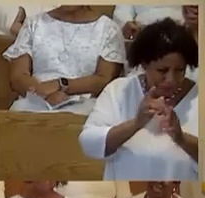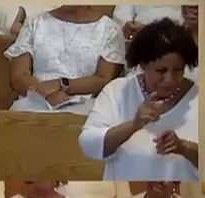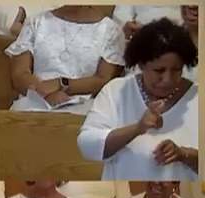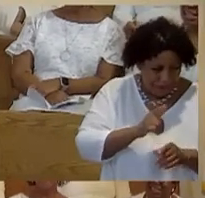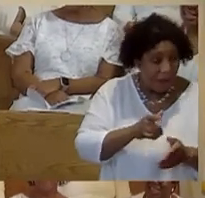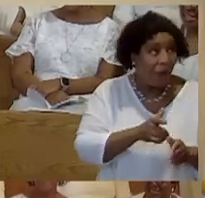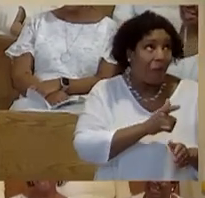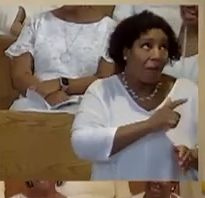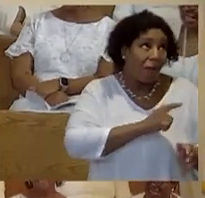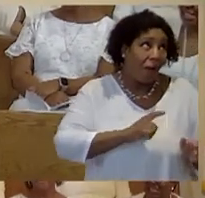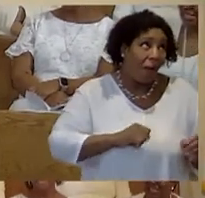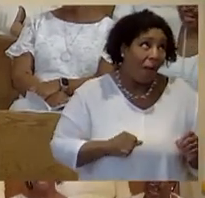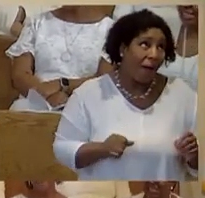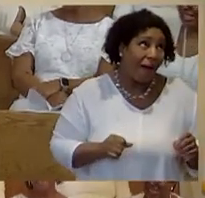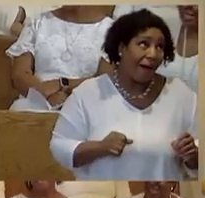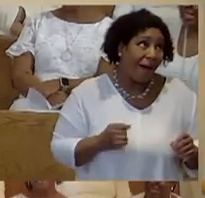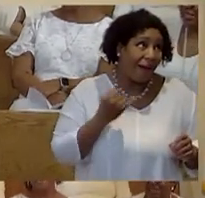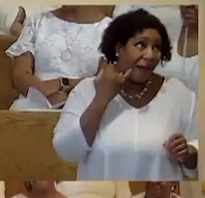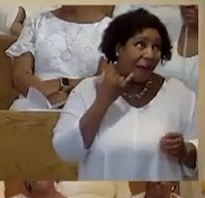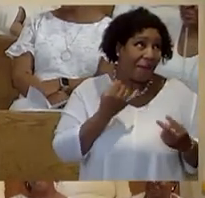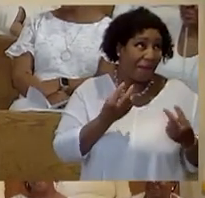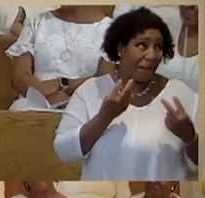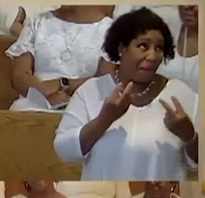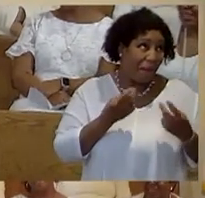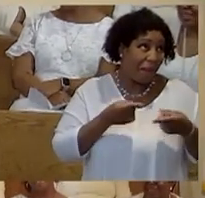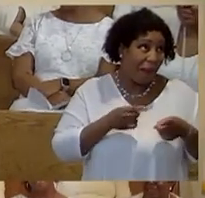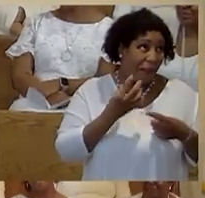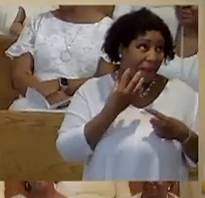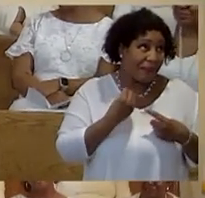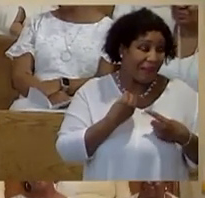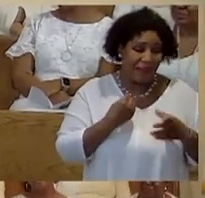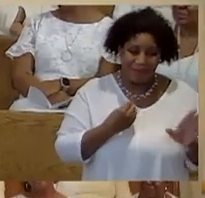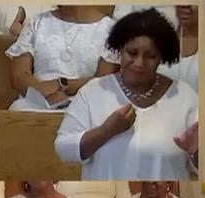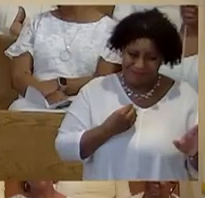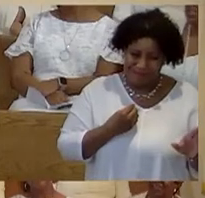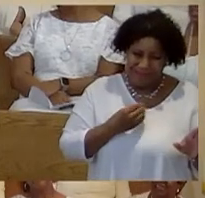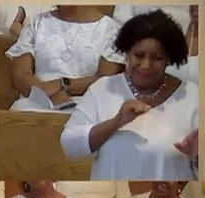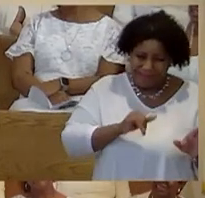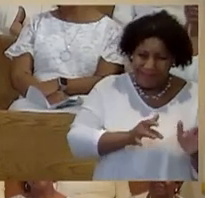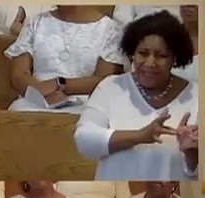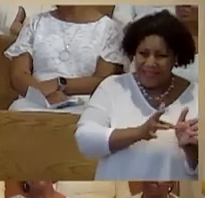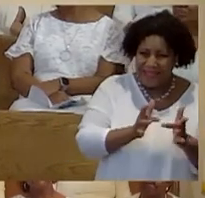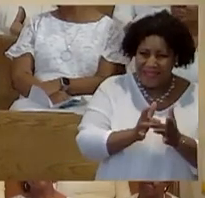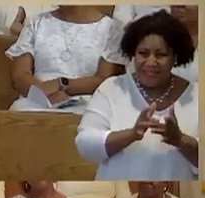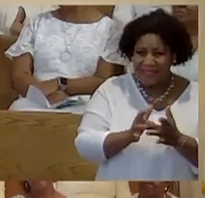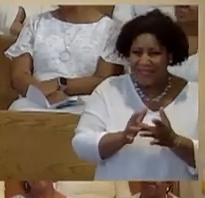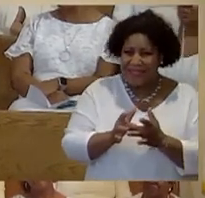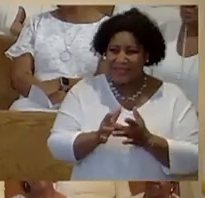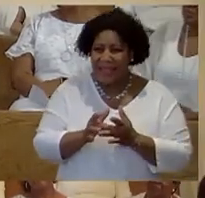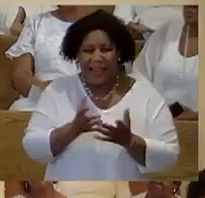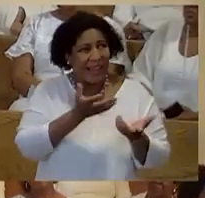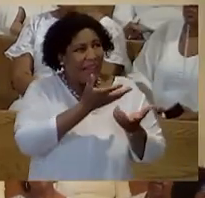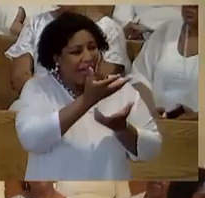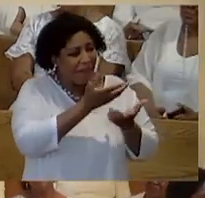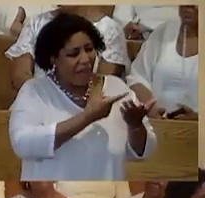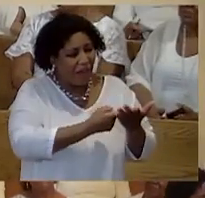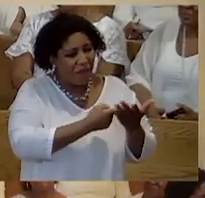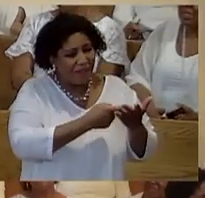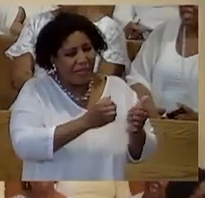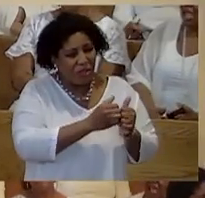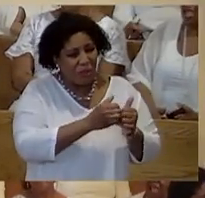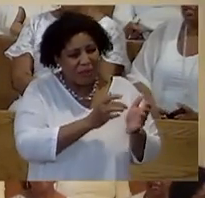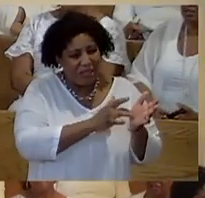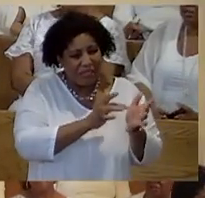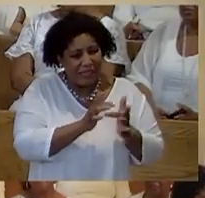Lord, if you keep me while I'm slumbering. See, you got to have Jesus and have conversation with